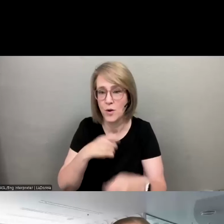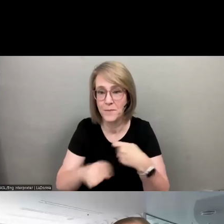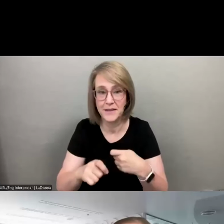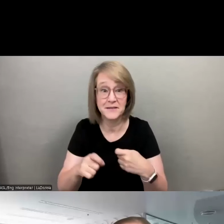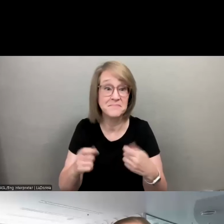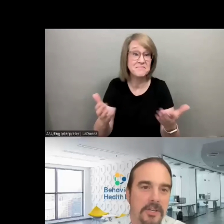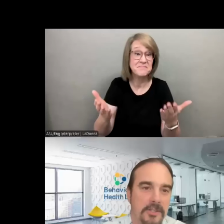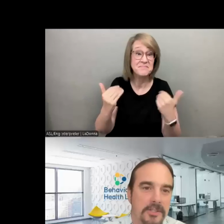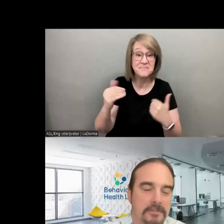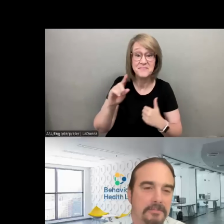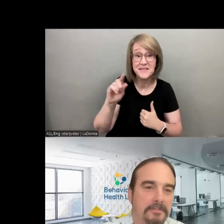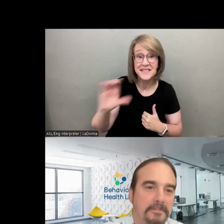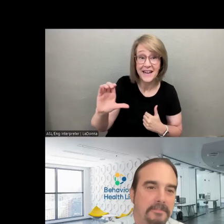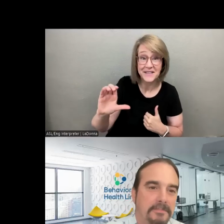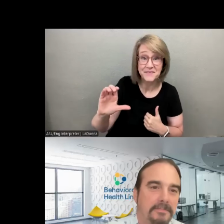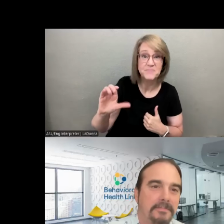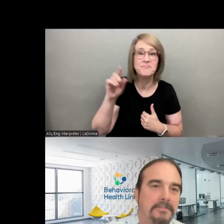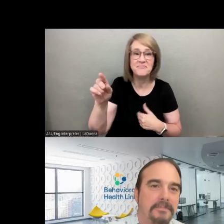Zac, the floor is yours.